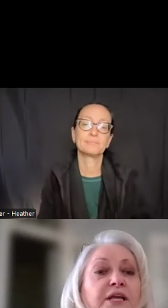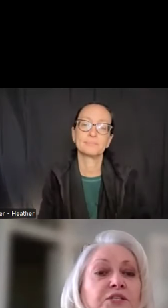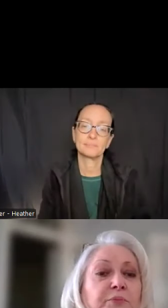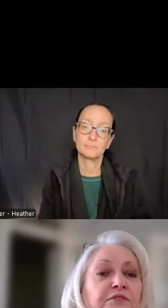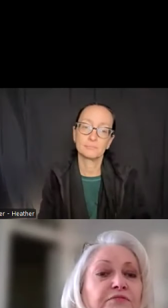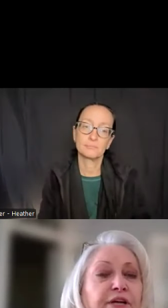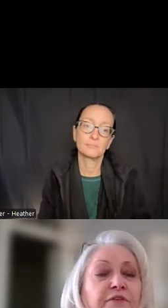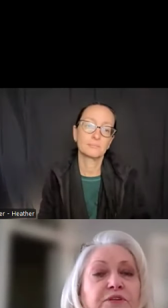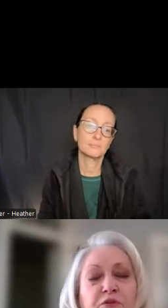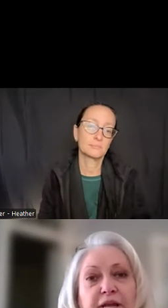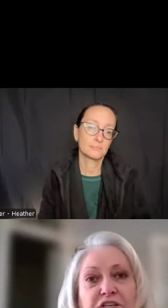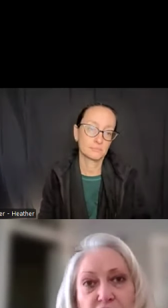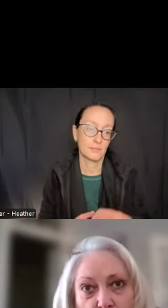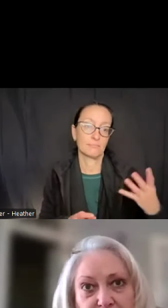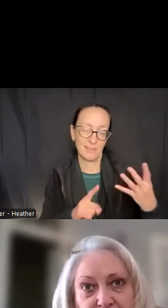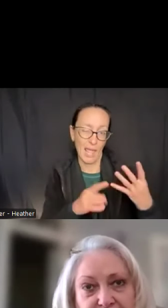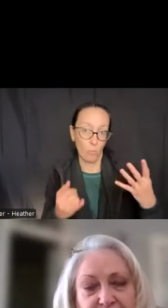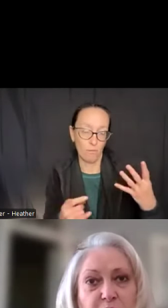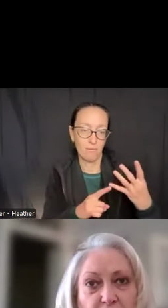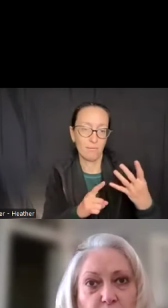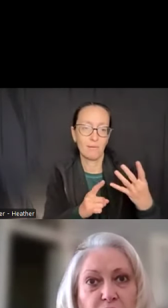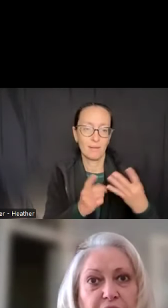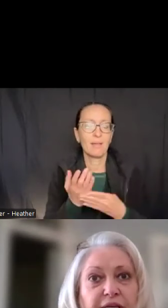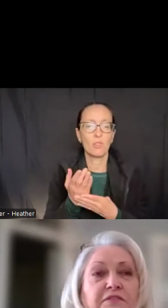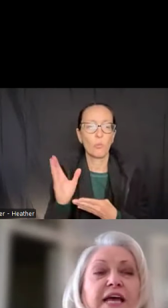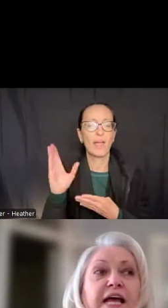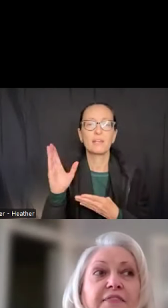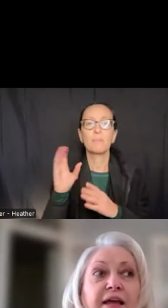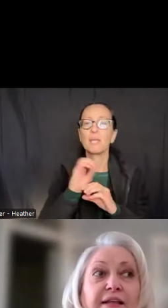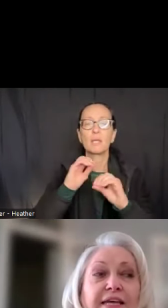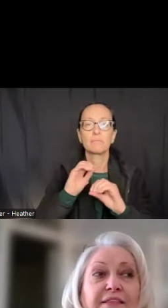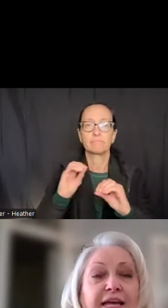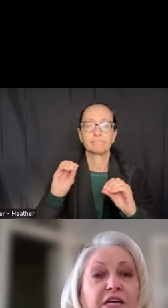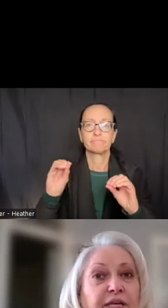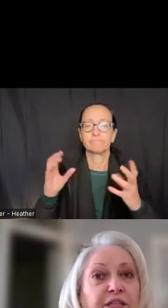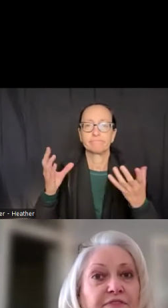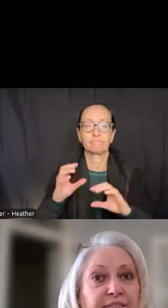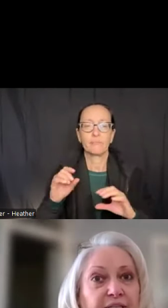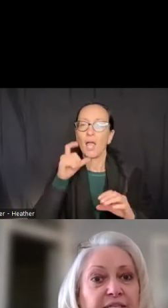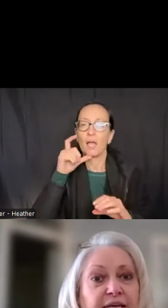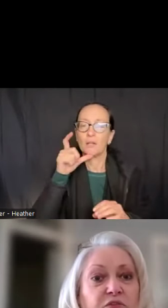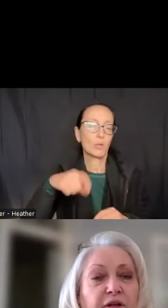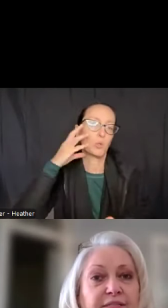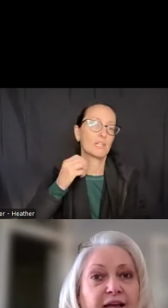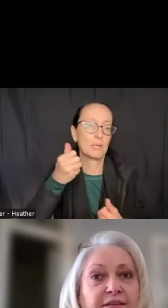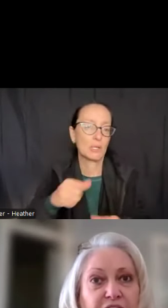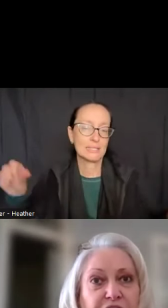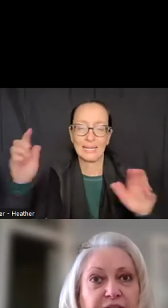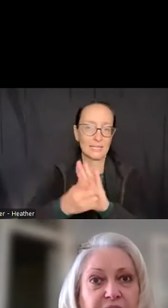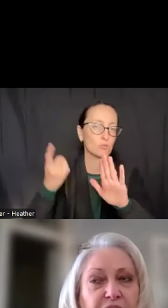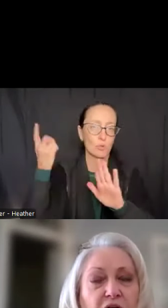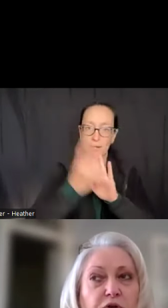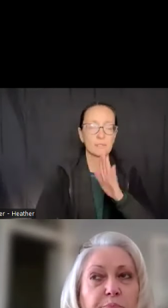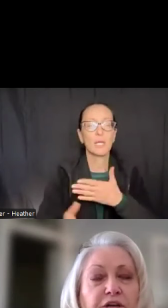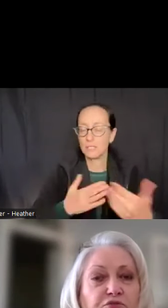The right to be free from discrimination always exists no matter where you live. And again, that could be in the facility as well as outside